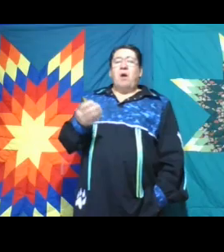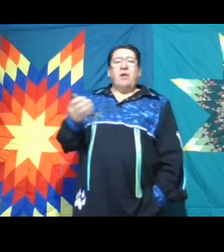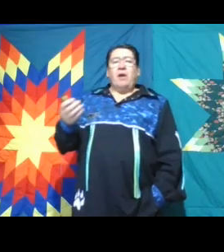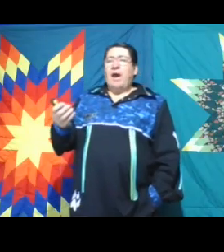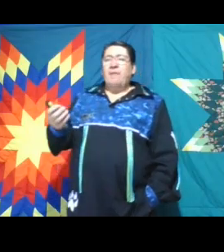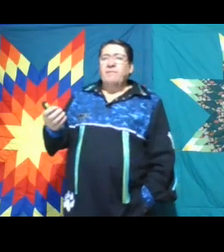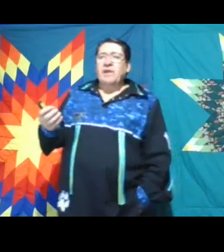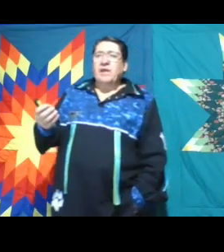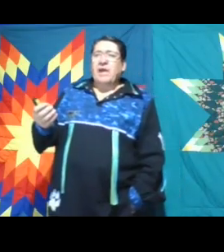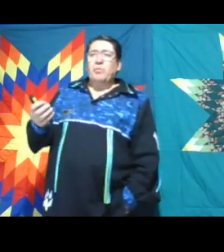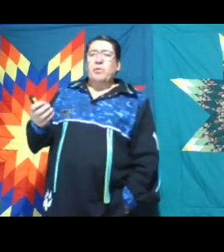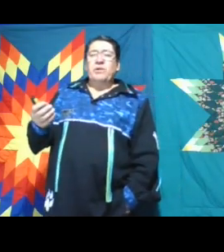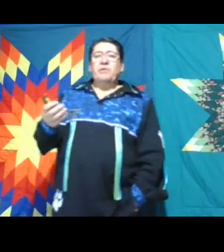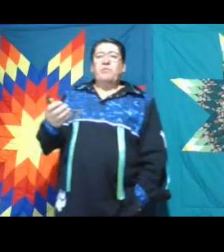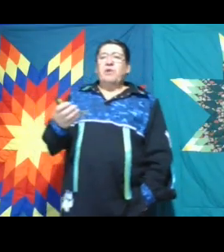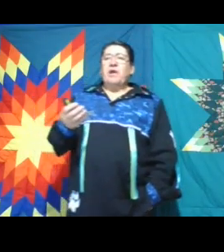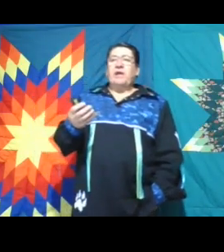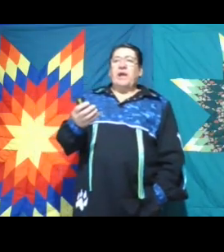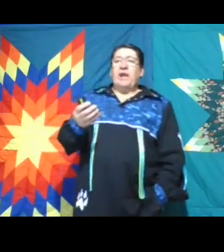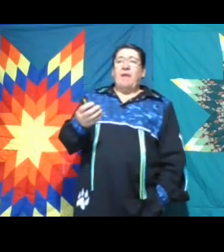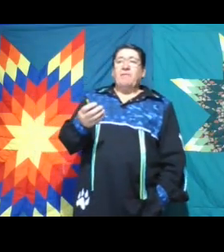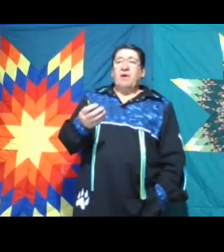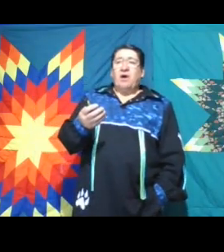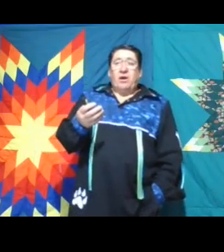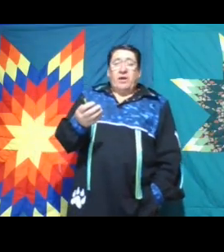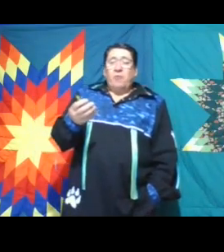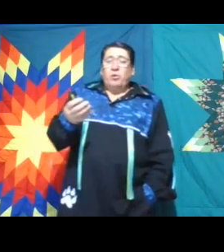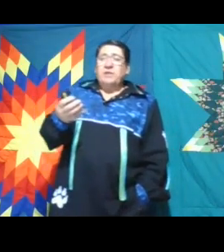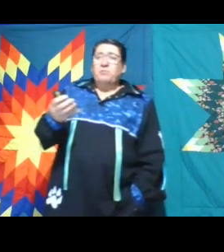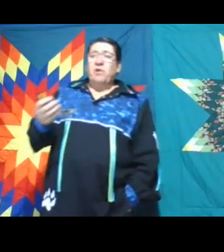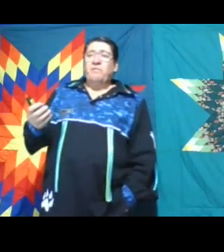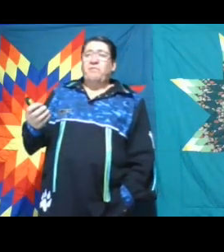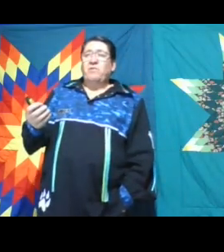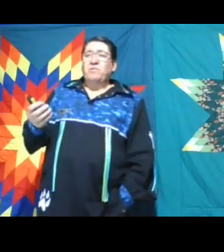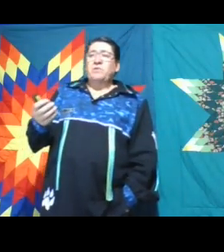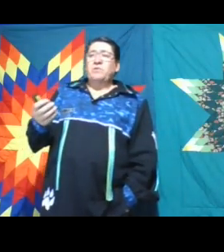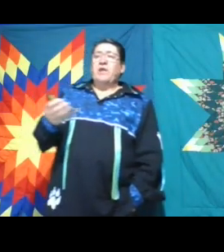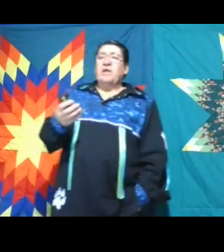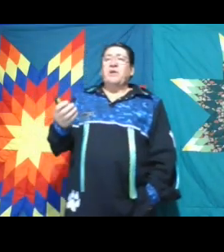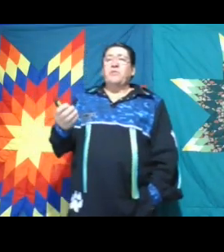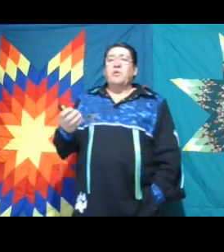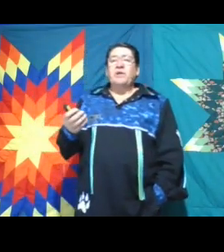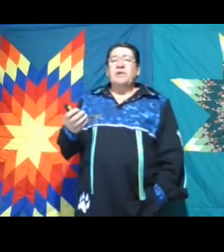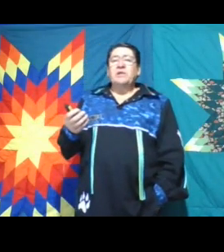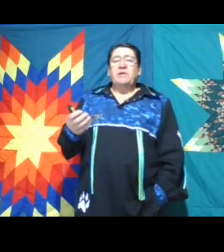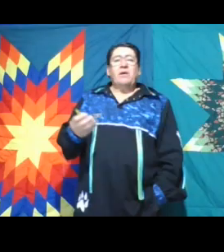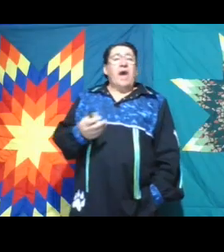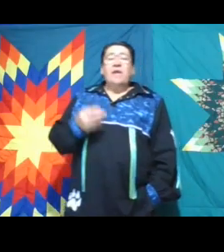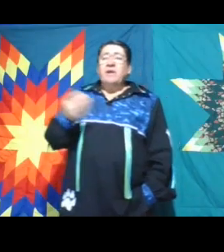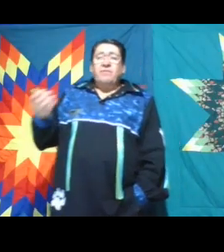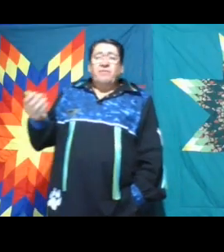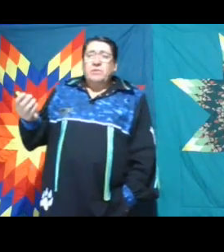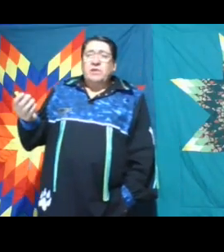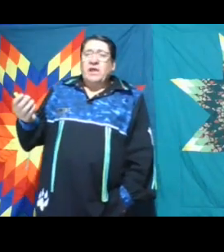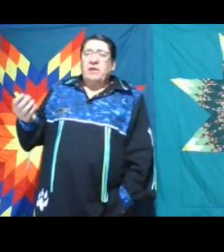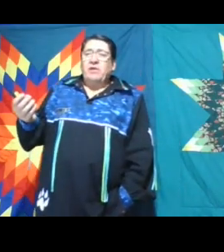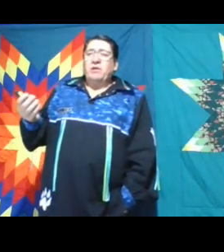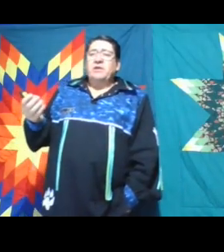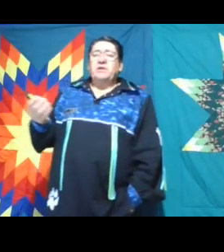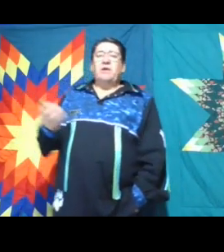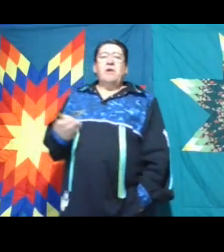Some have the capability where they could have and operate smartphones within their communities and other forms